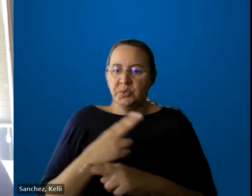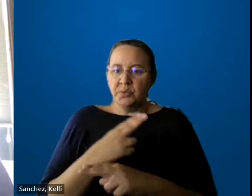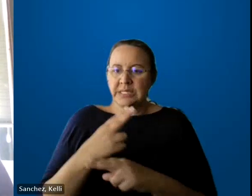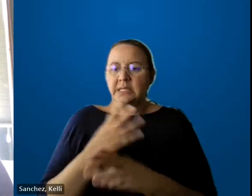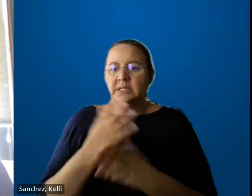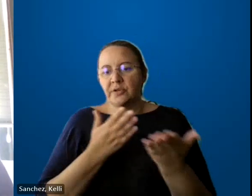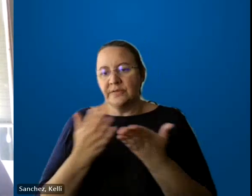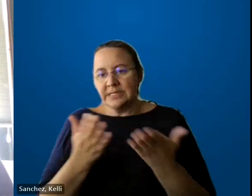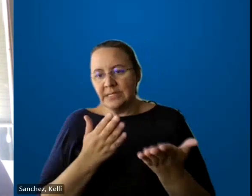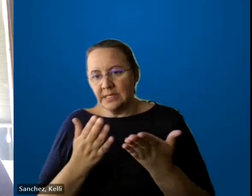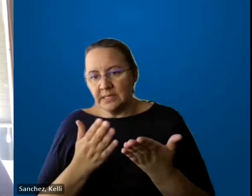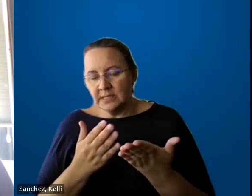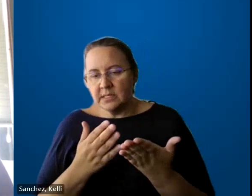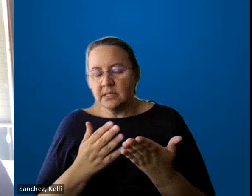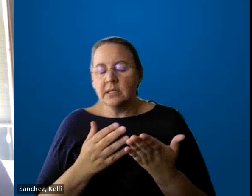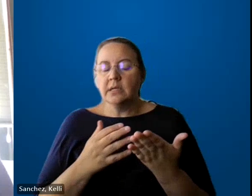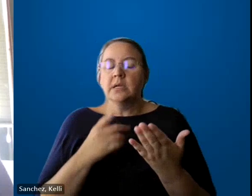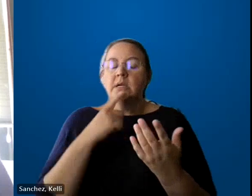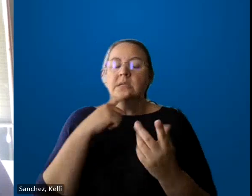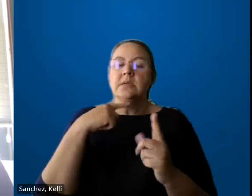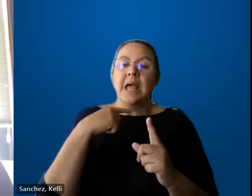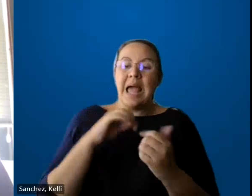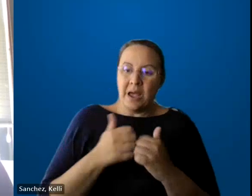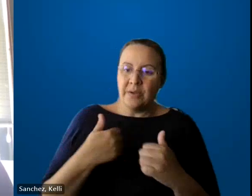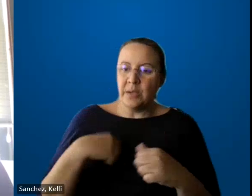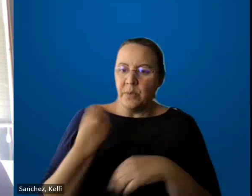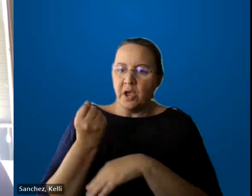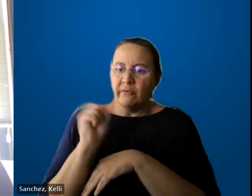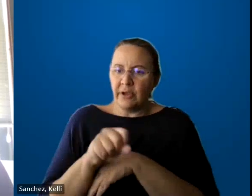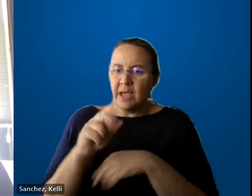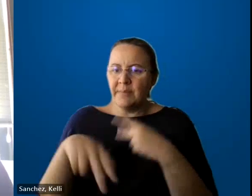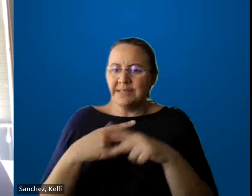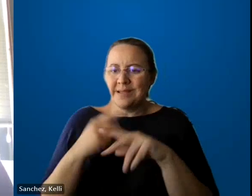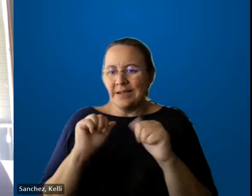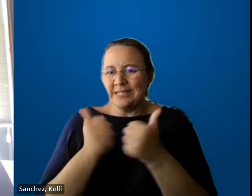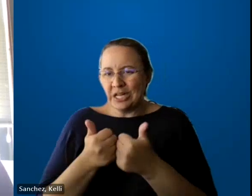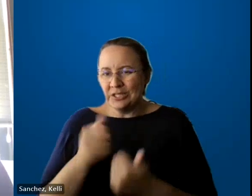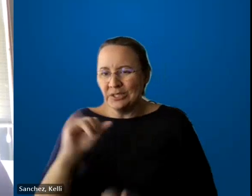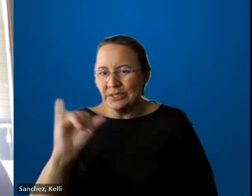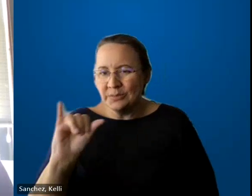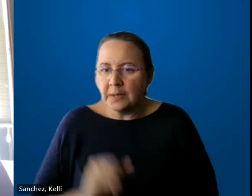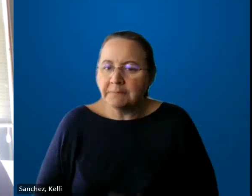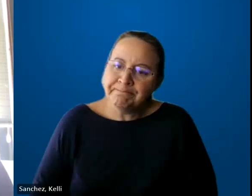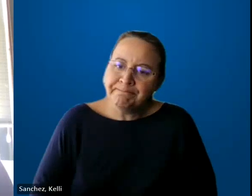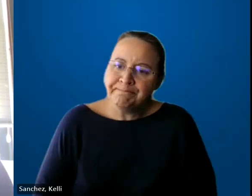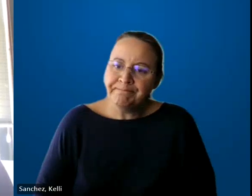services? And how do you think that we can overcome these challenges?